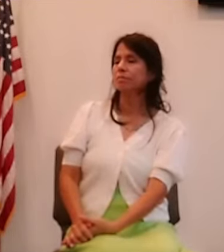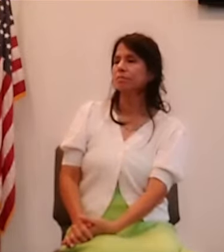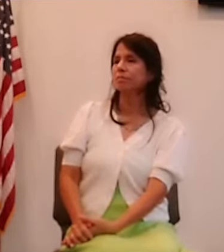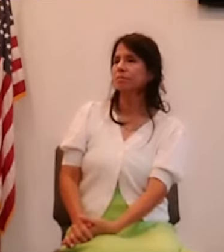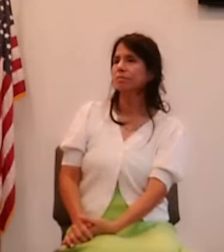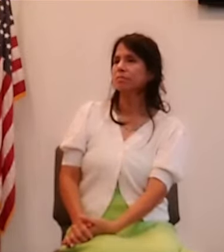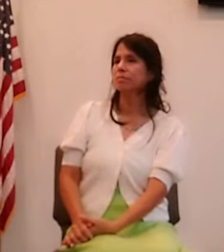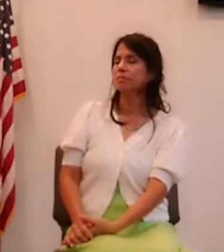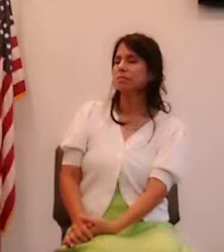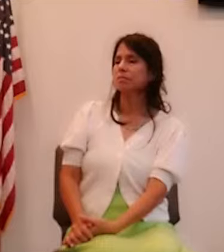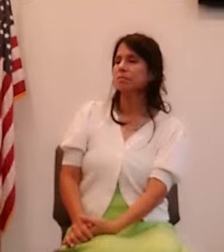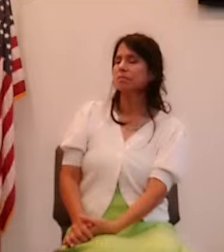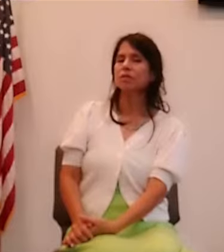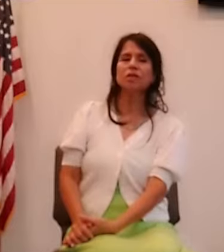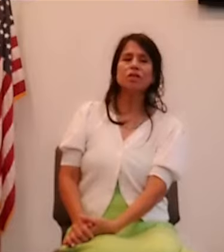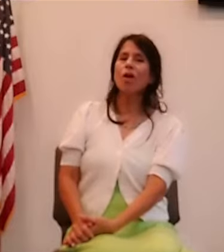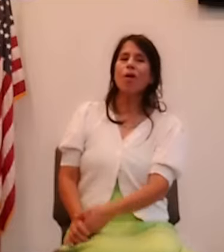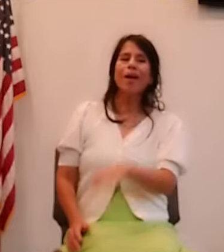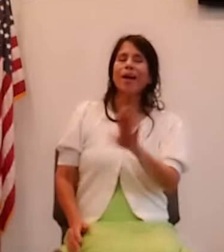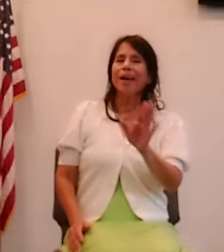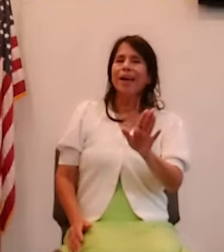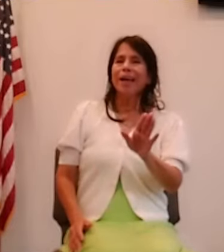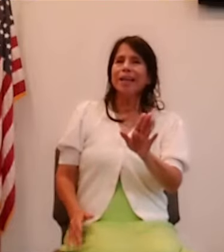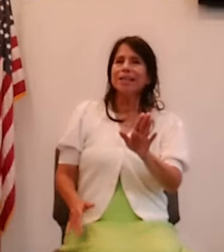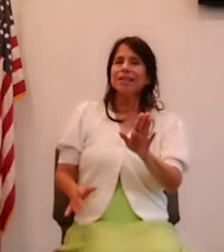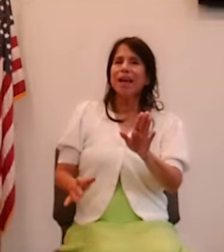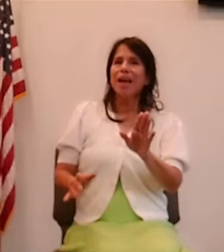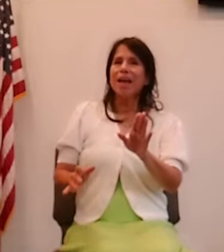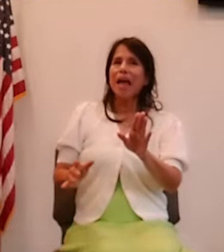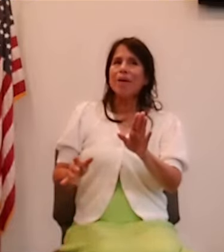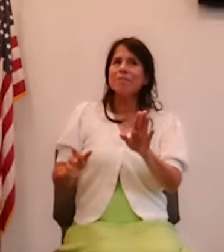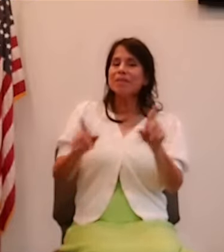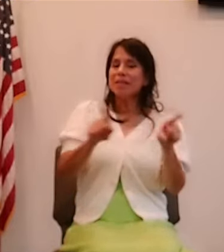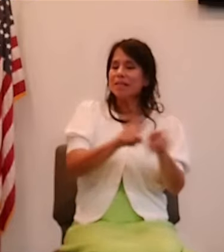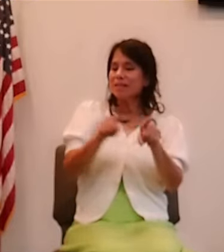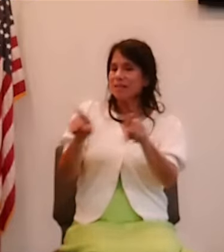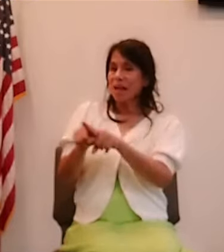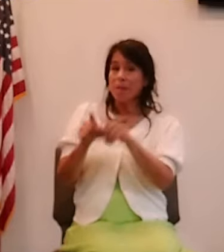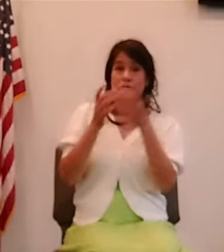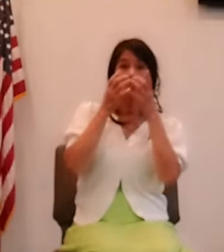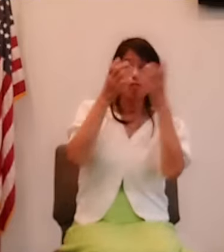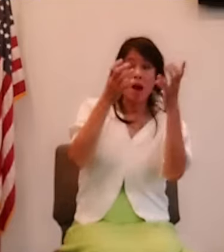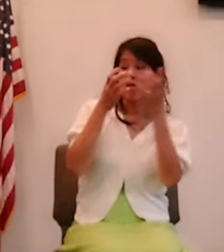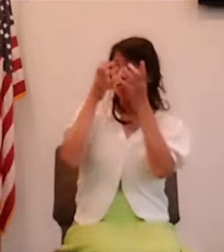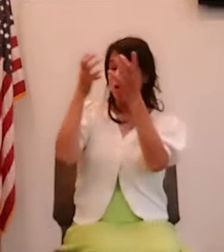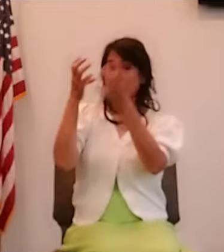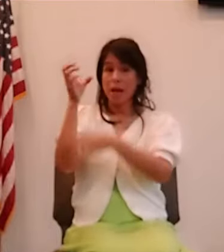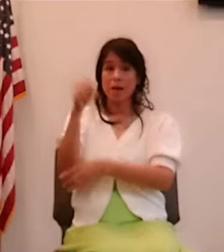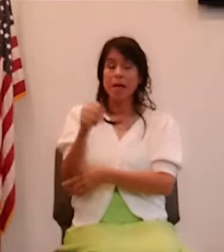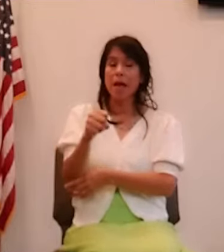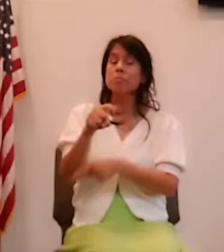the man to whom we cry out, and that is Jesus.